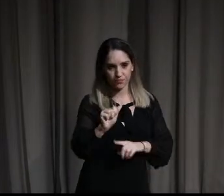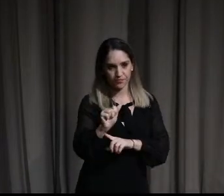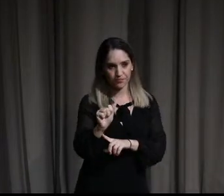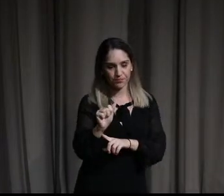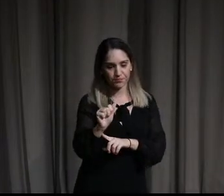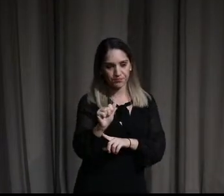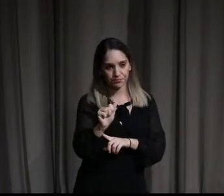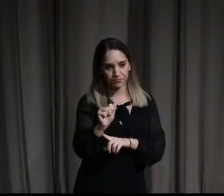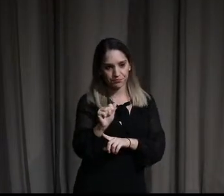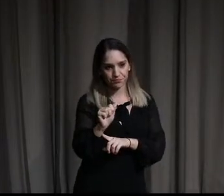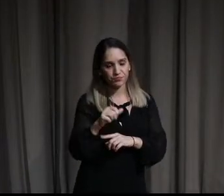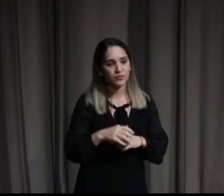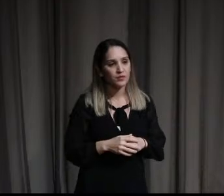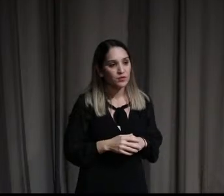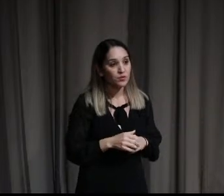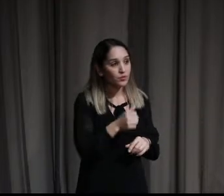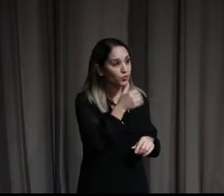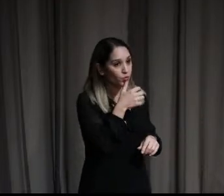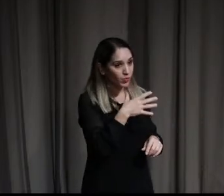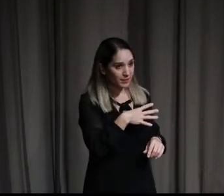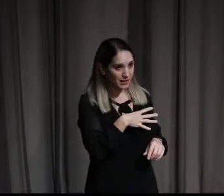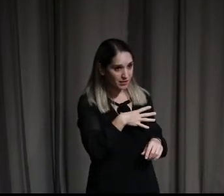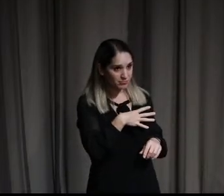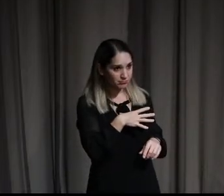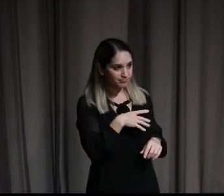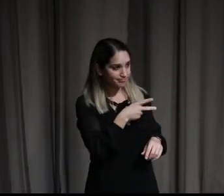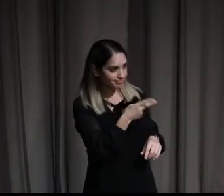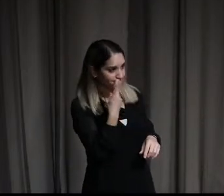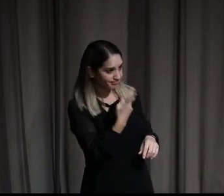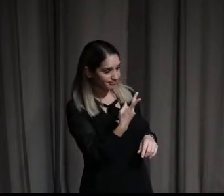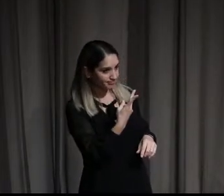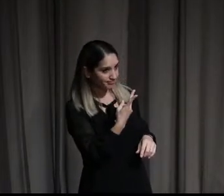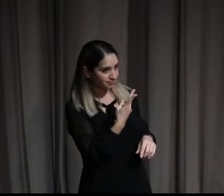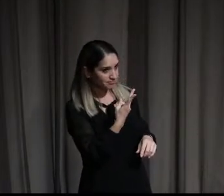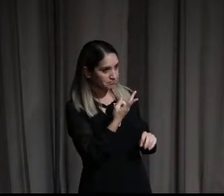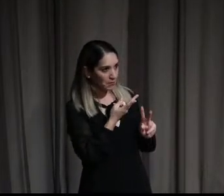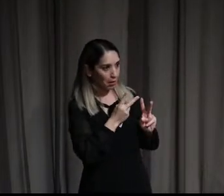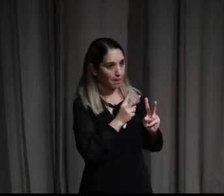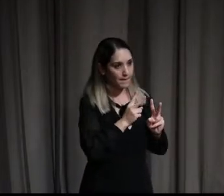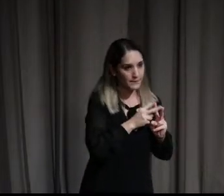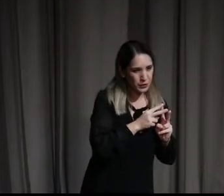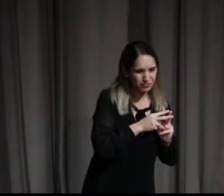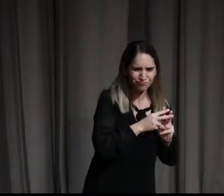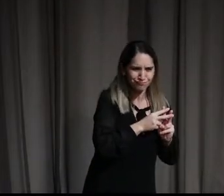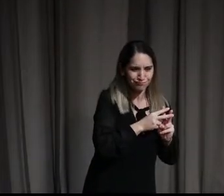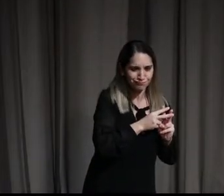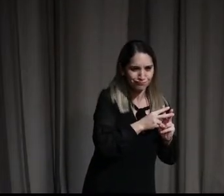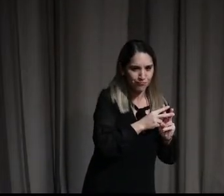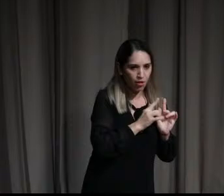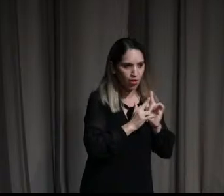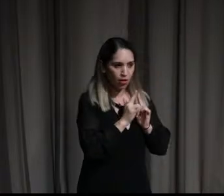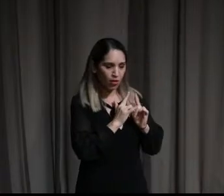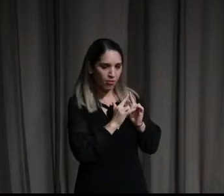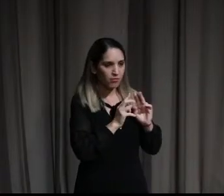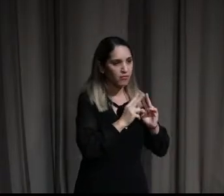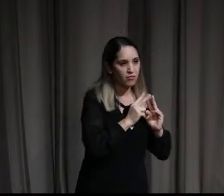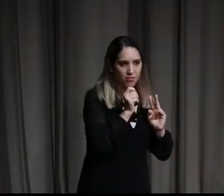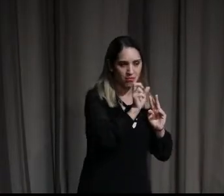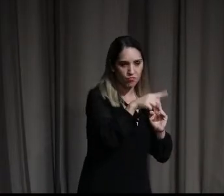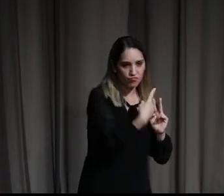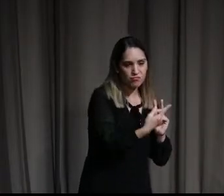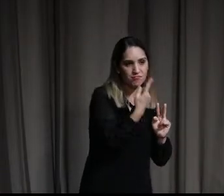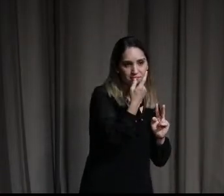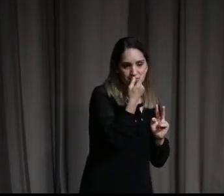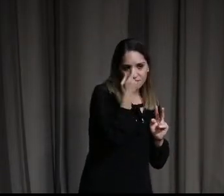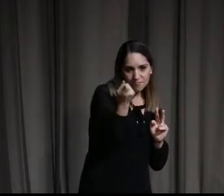as a partner for himself, but he recognized the fact that